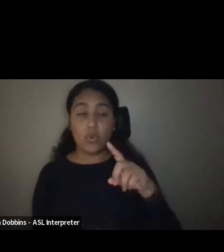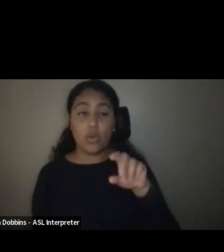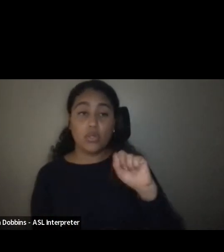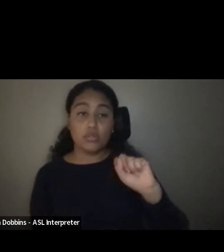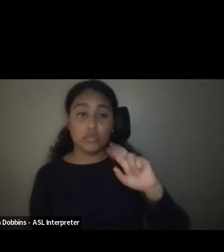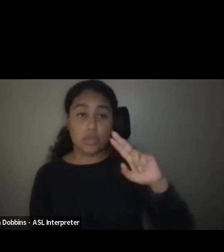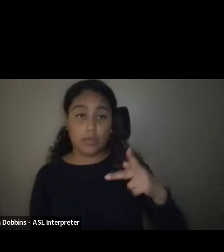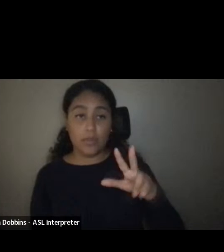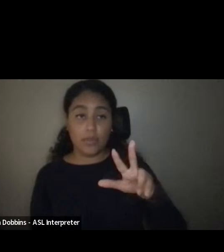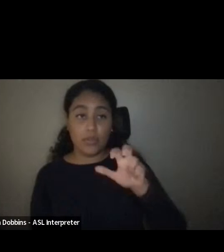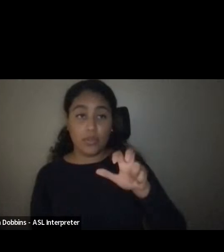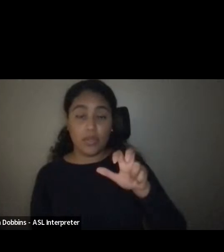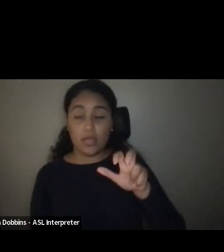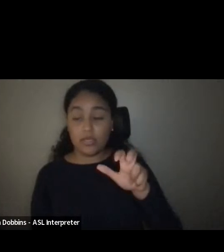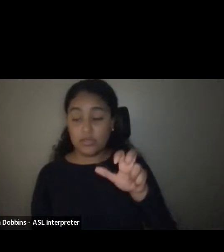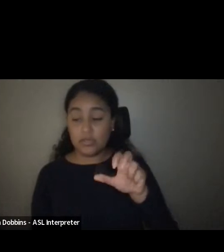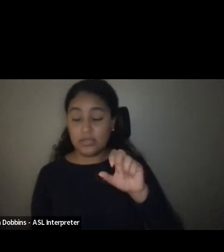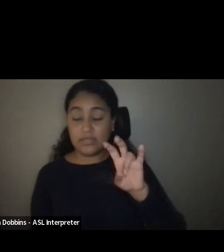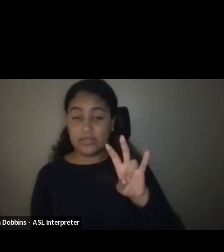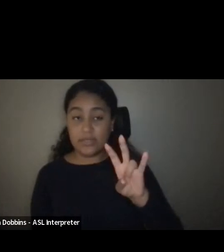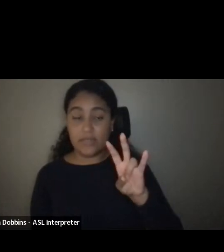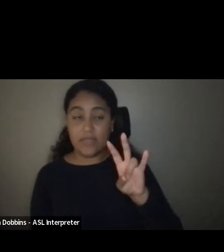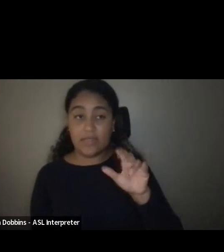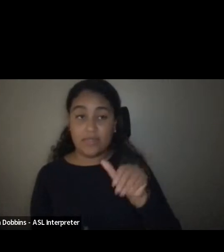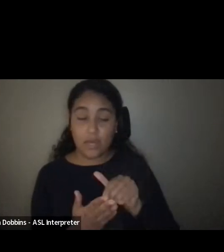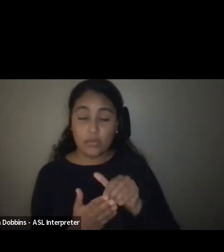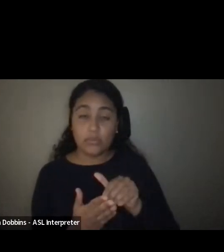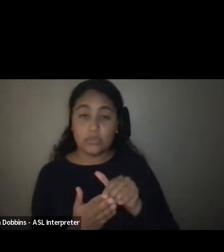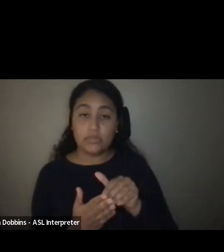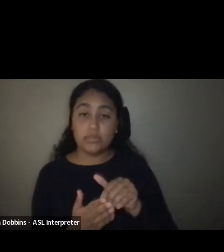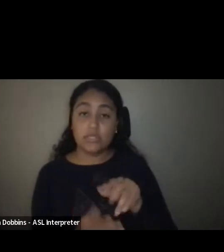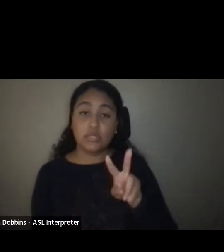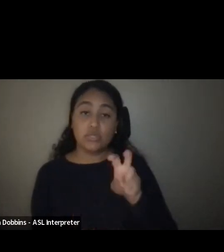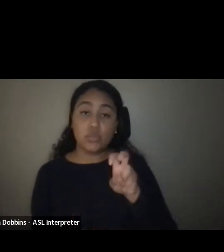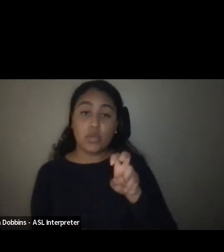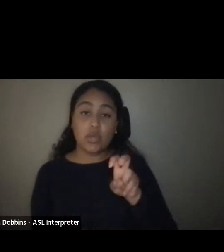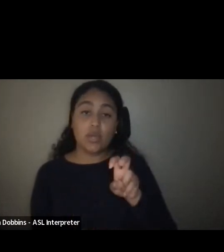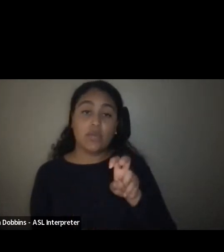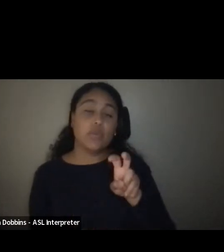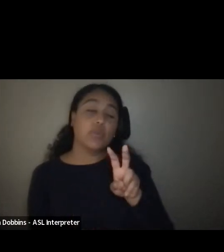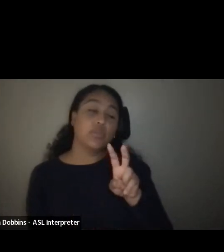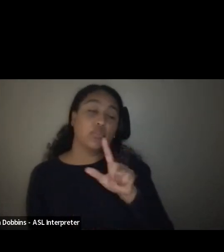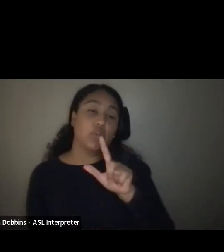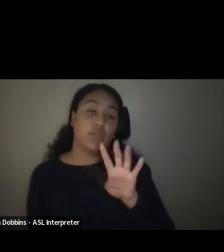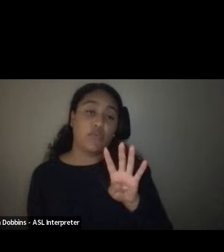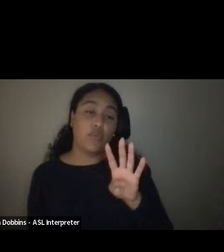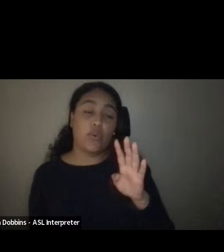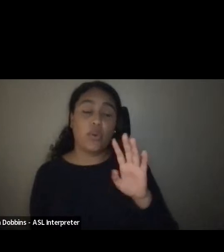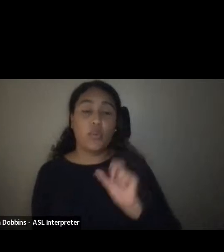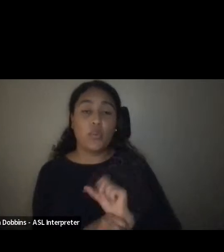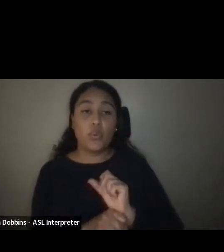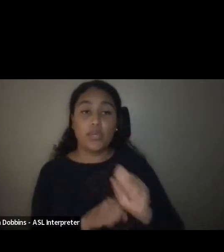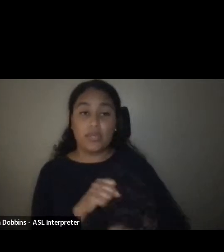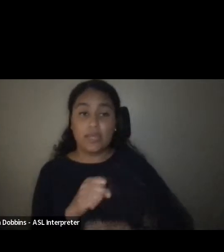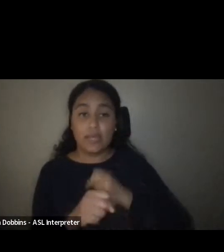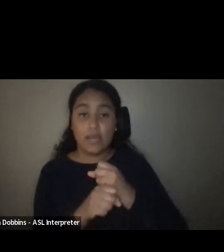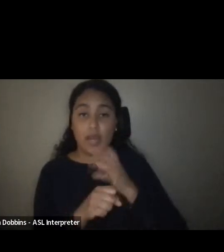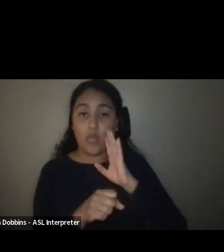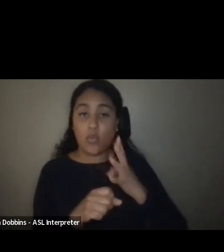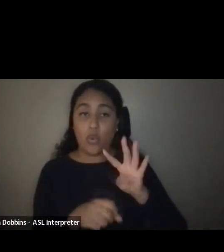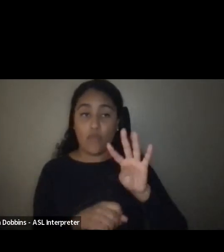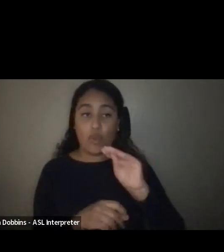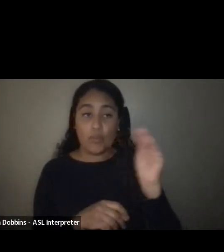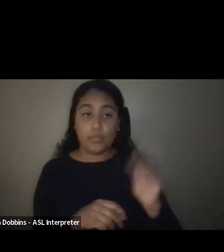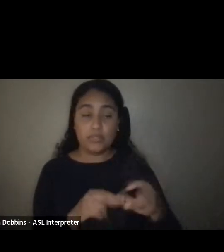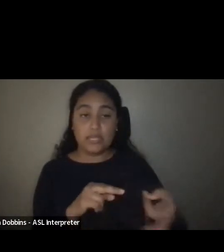will be $307,000 based upon a 224-day work year. This represents an increase of 4% in